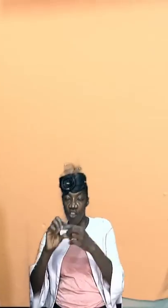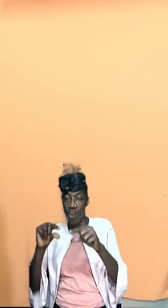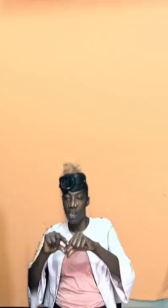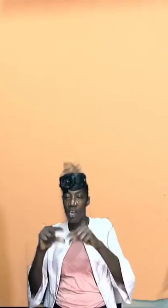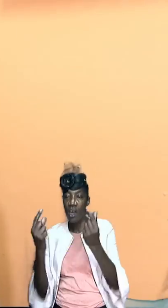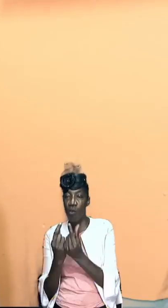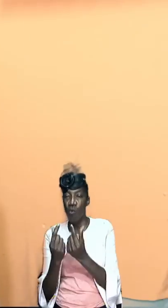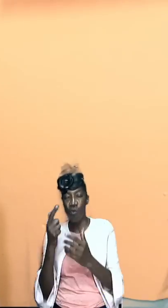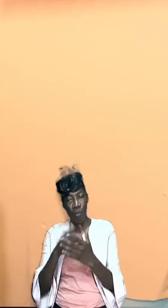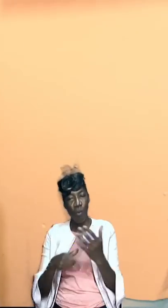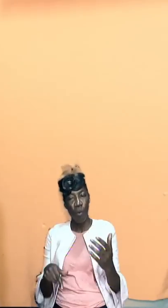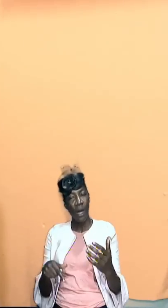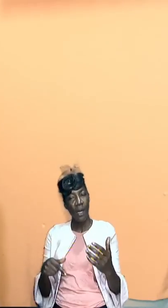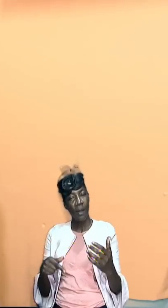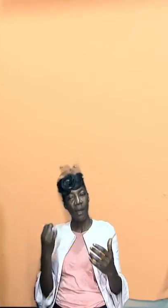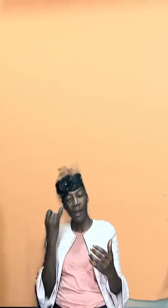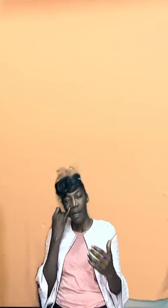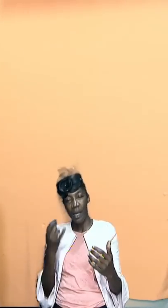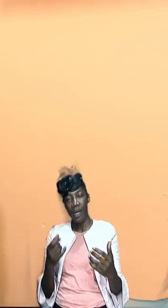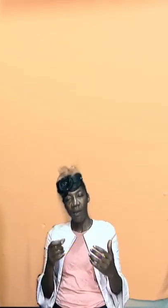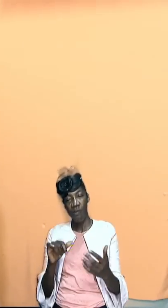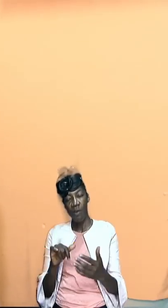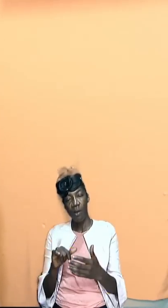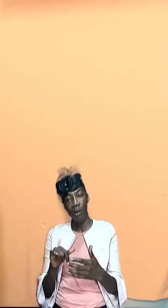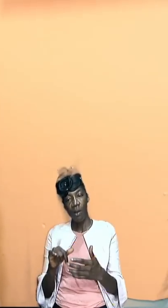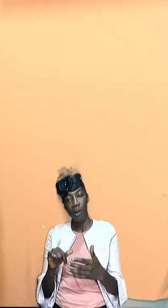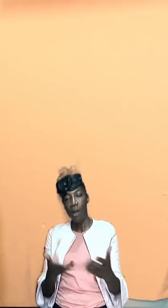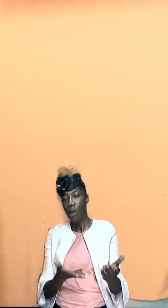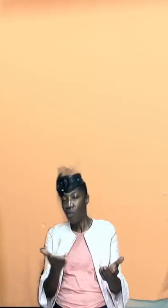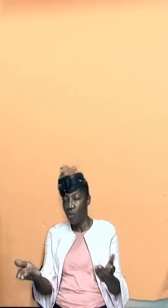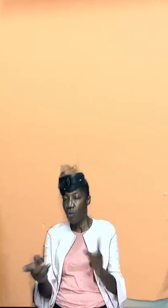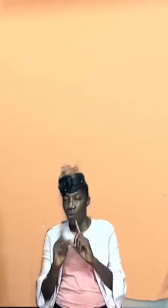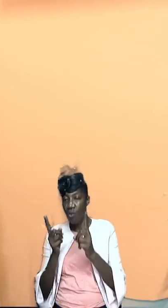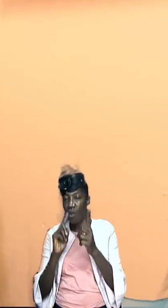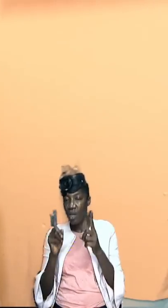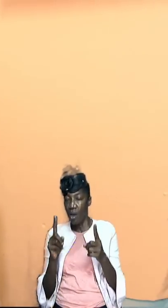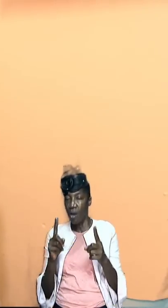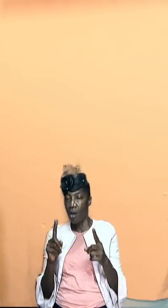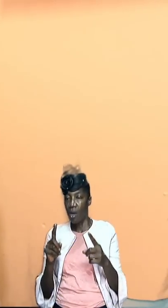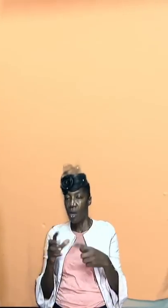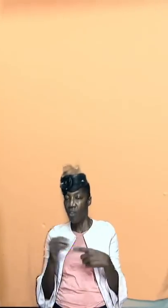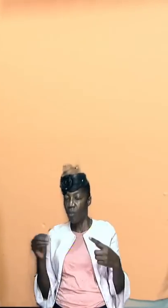What if those that spoke a certain language,